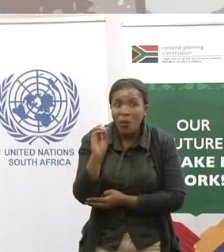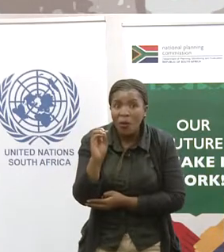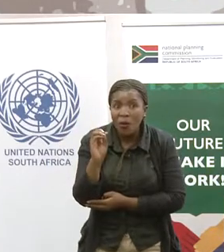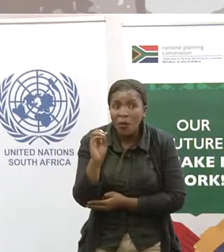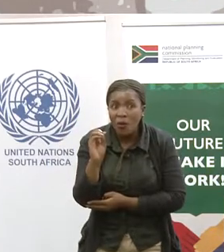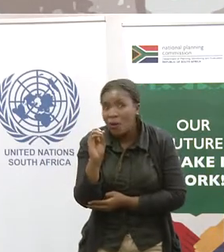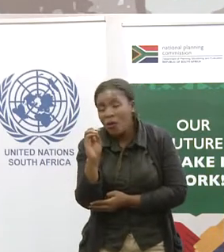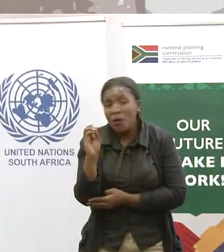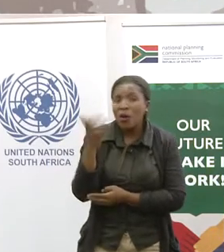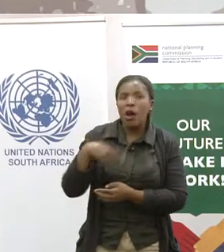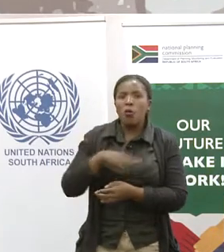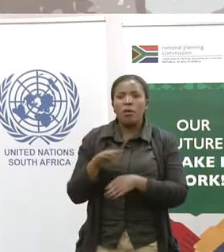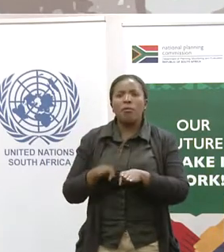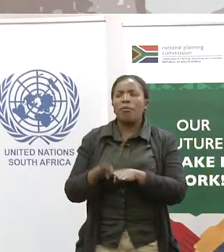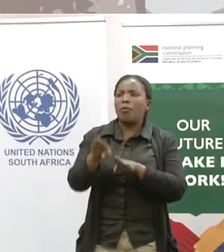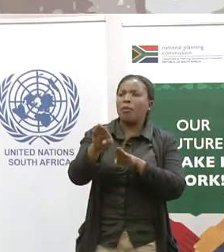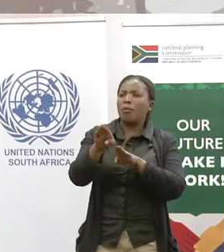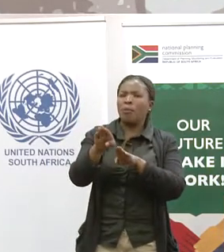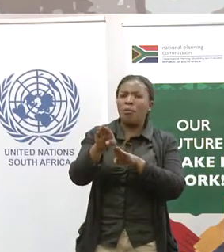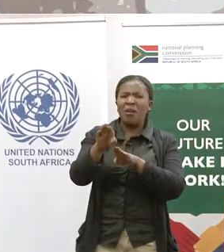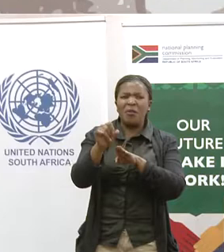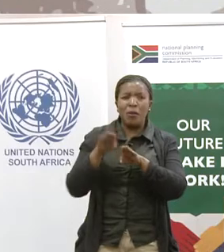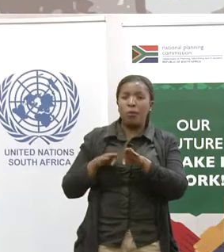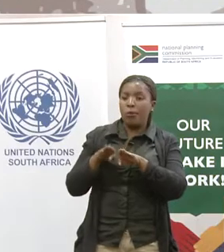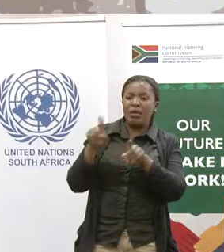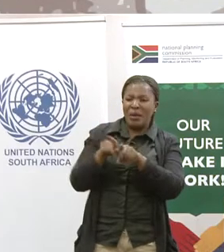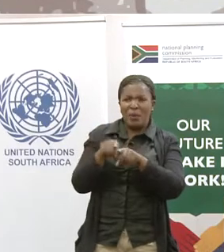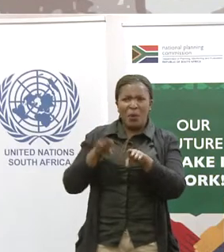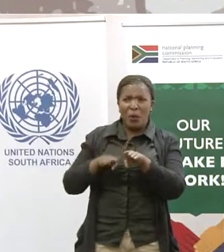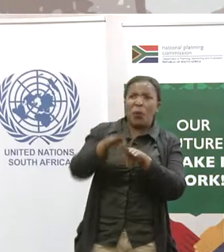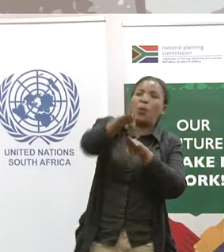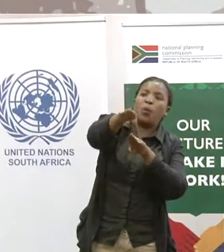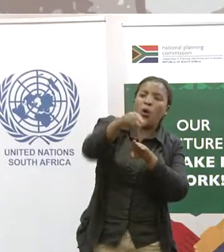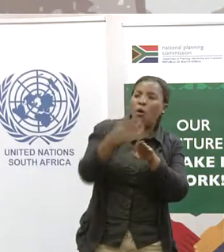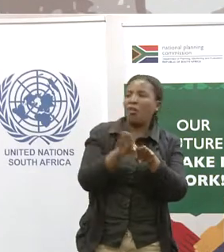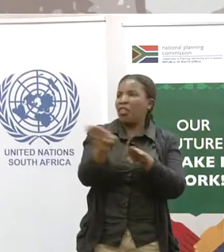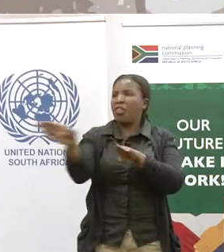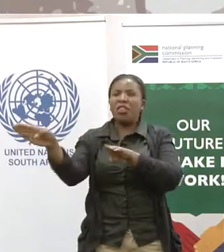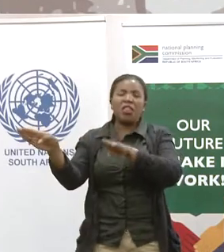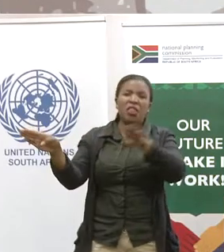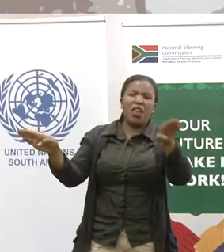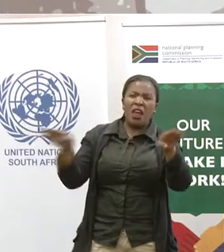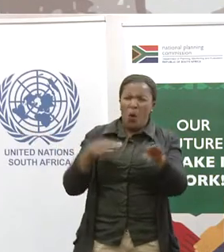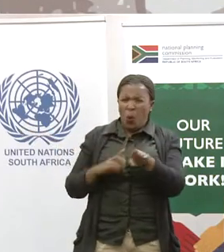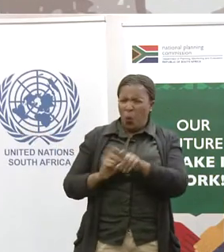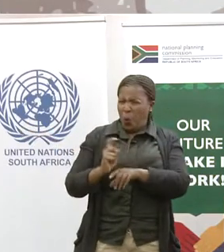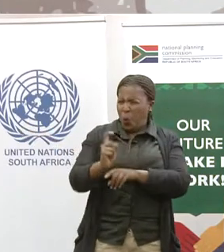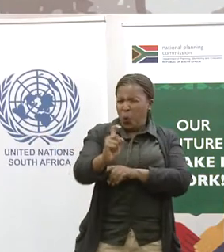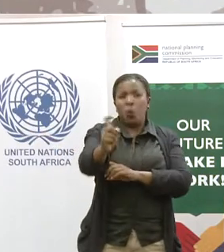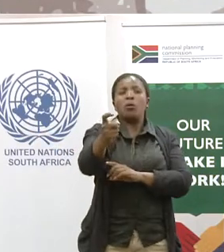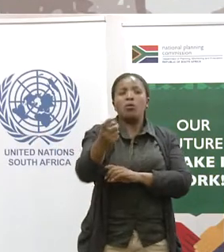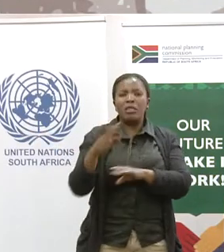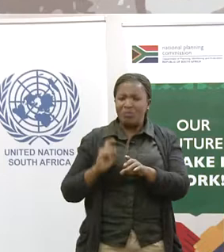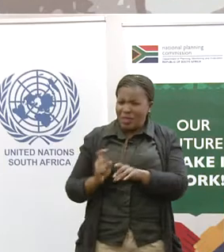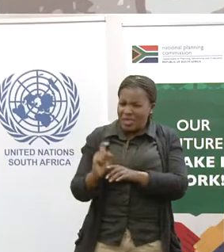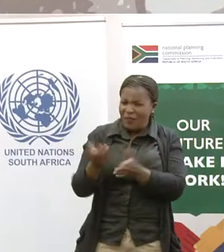freeway? Are we off-ramping? Are we driving 120 or 200? What is the speed that we are supposed to